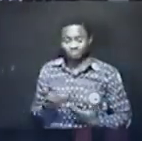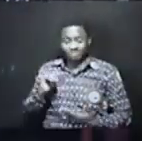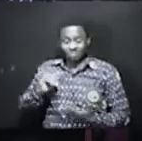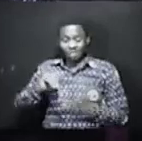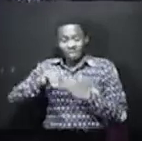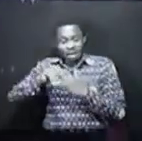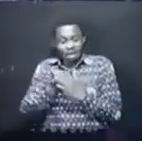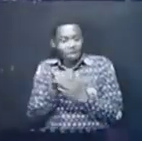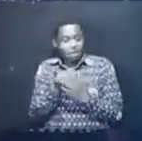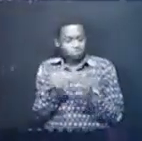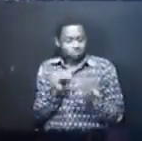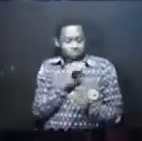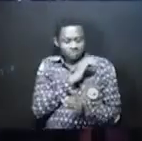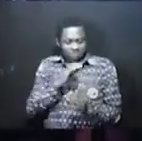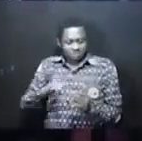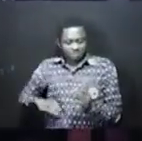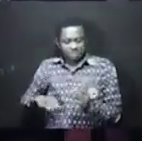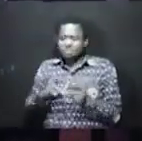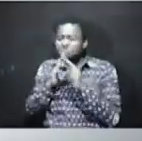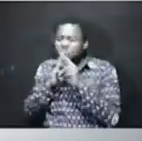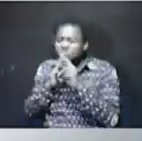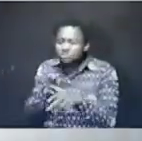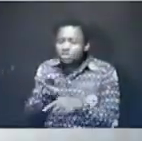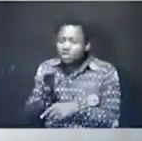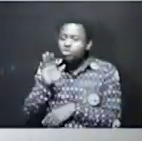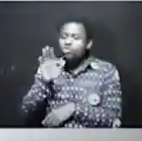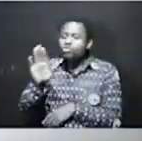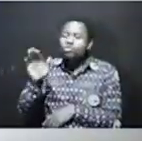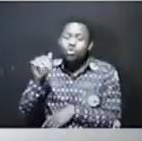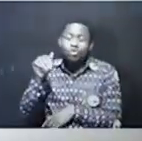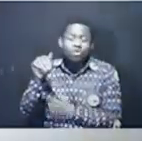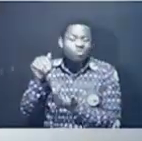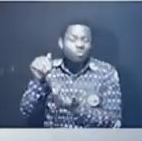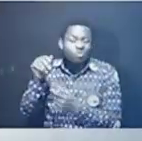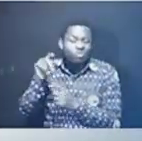Christians respond to her quests?